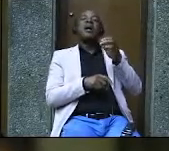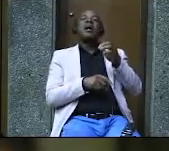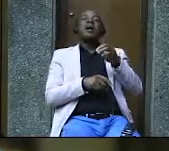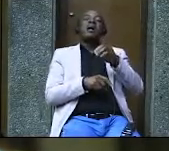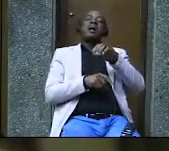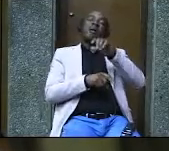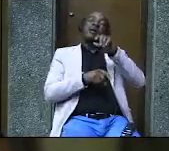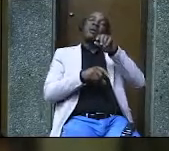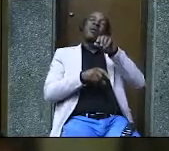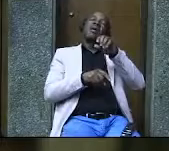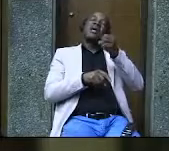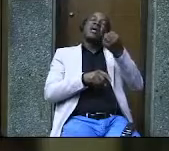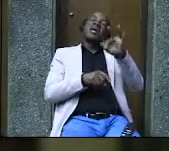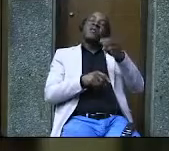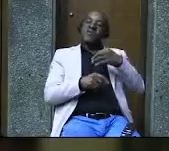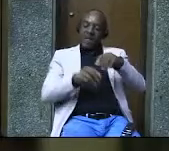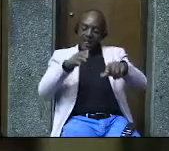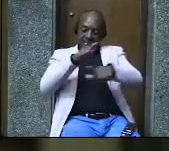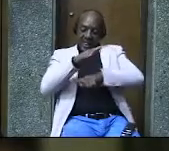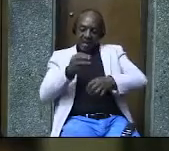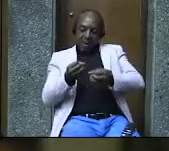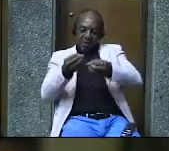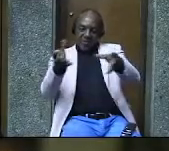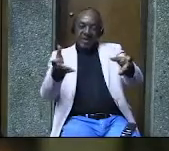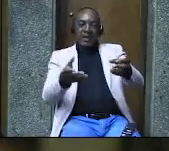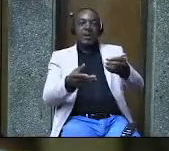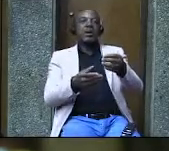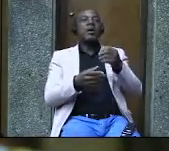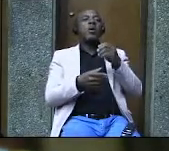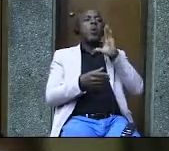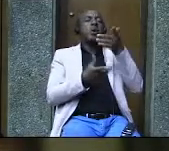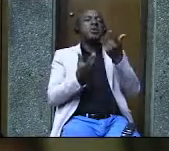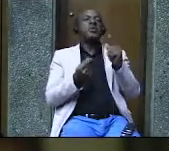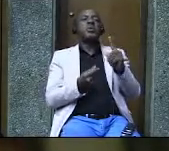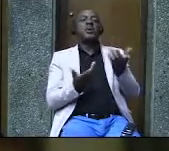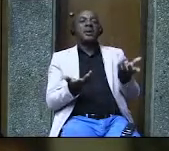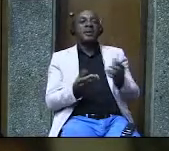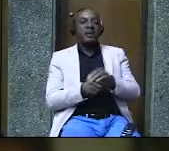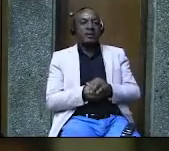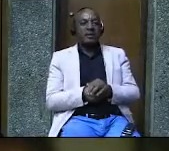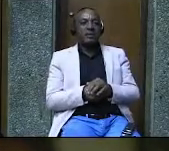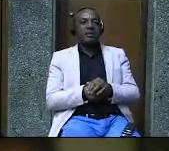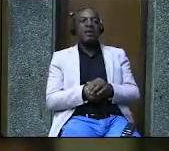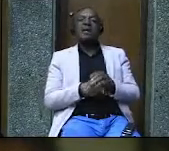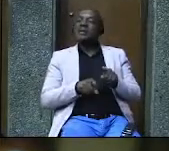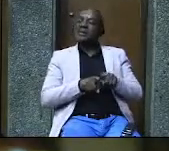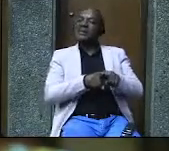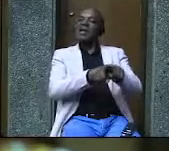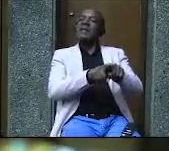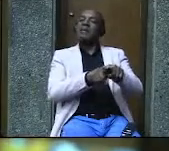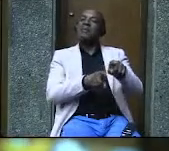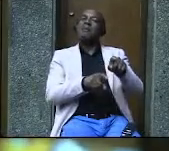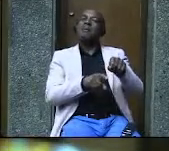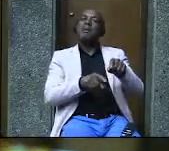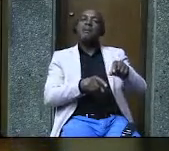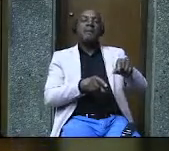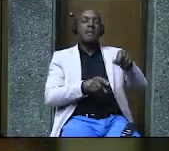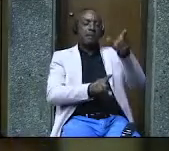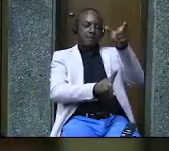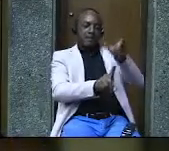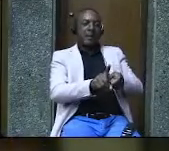kakudala waye sasizalelwa kuyo. Sesibuzwa abantu bakithi futhi ukuthi le ndawo sizokwenzani ngayo.